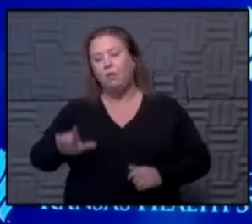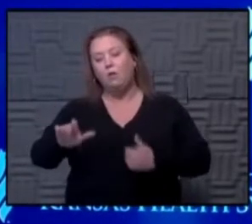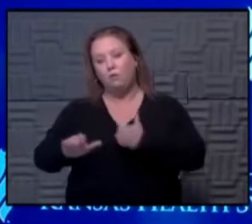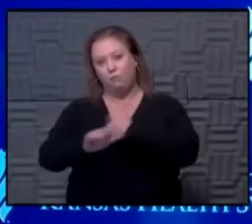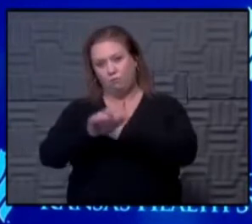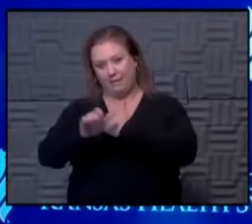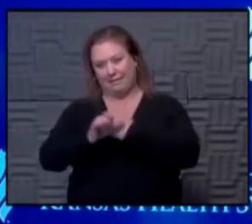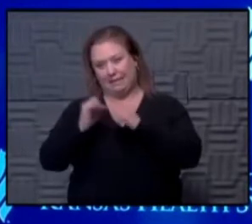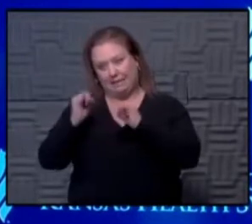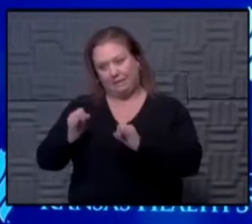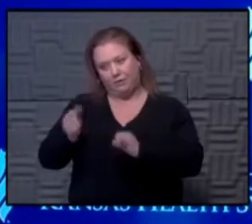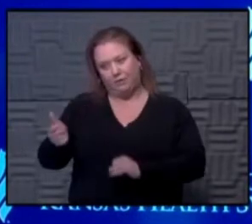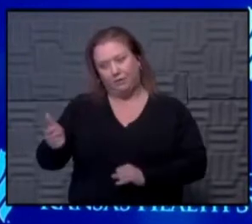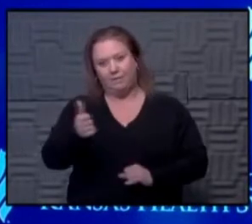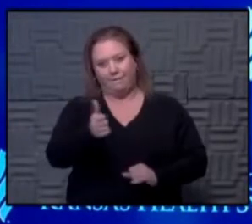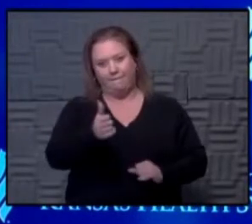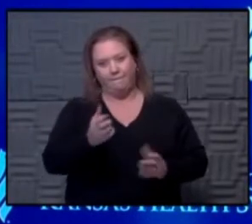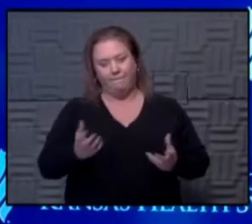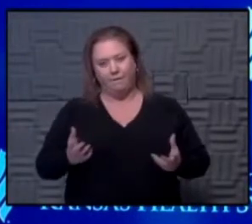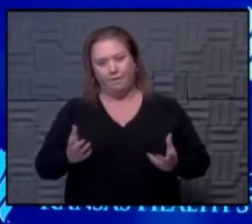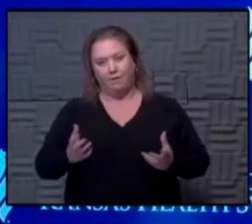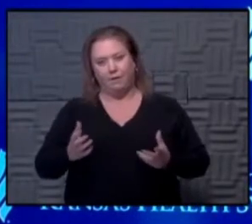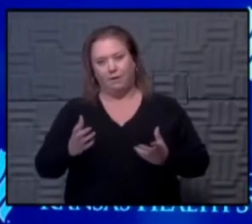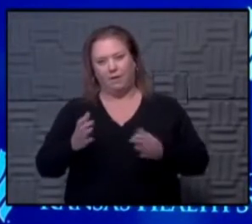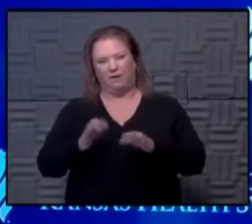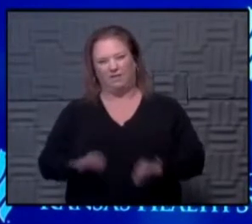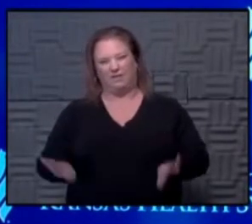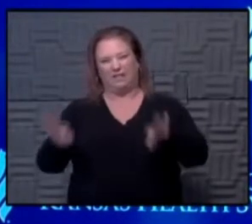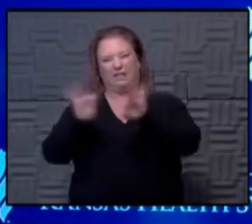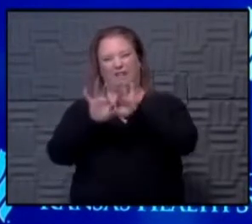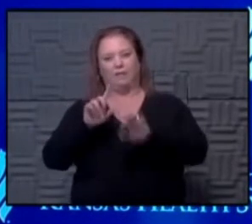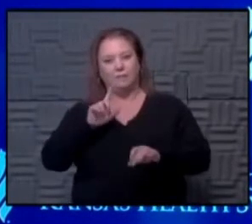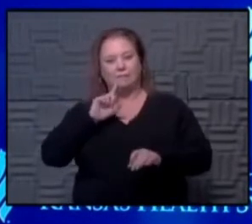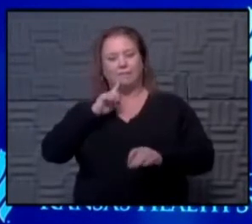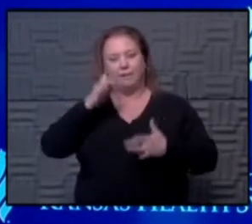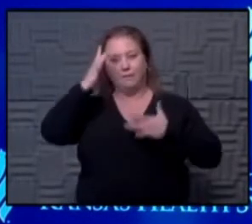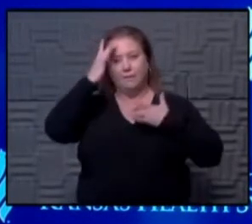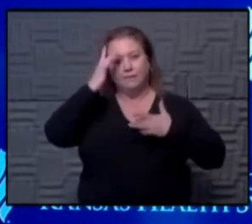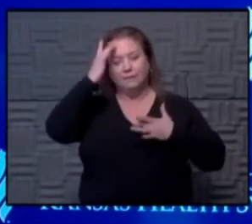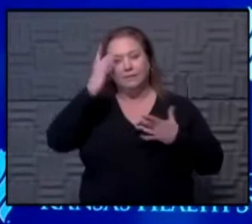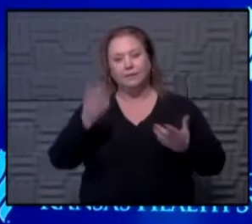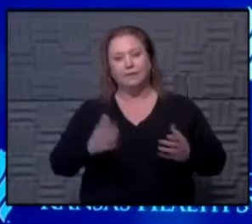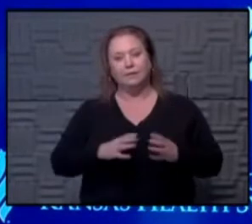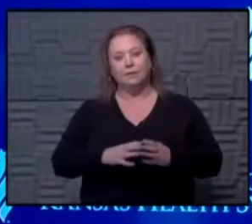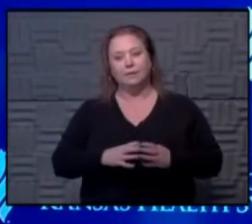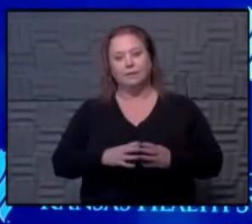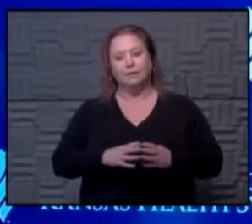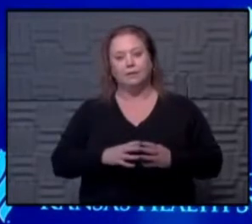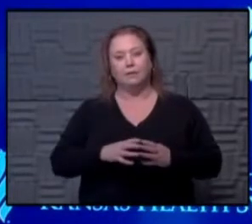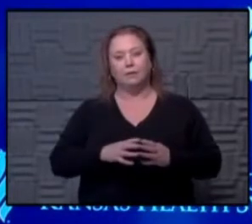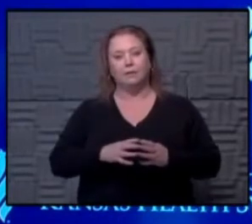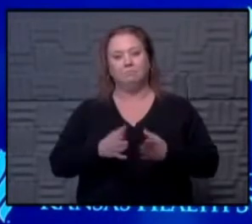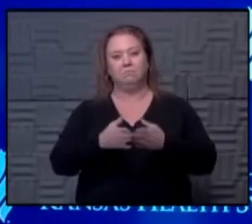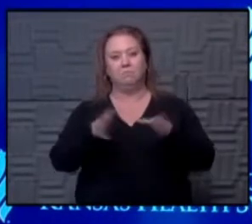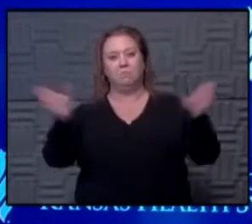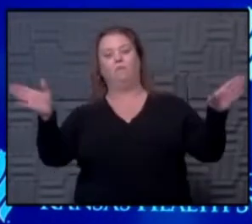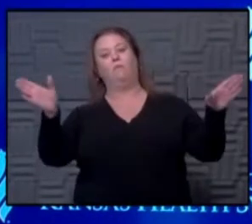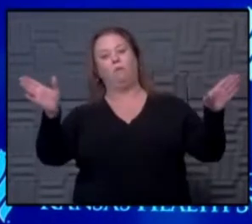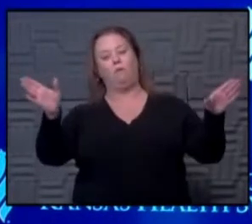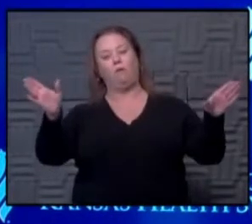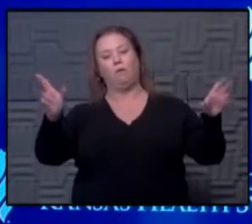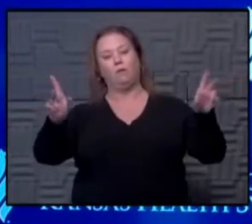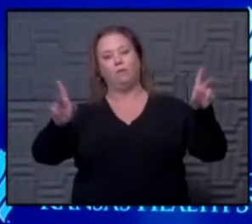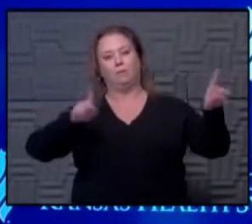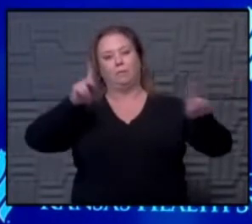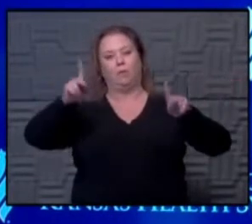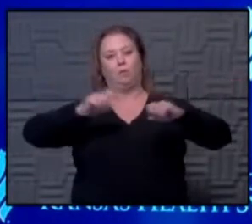risk individually of significant or severe disease, the overall picture is that we are doing